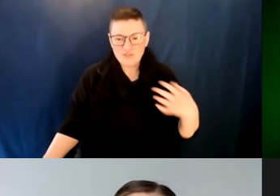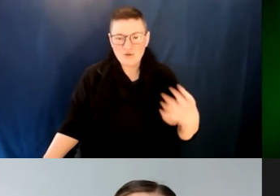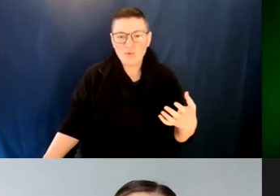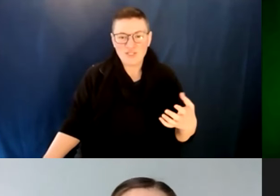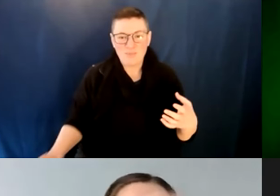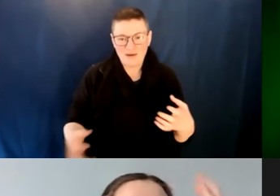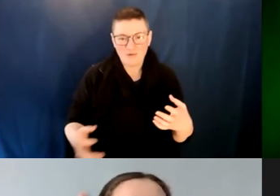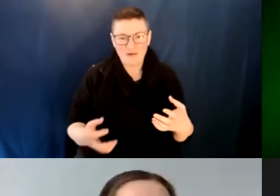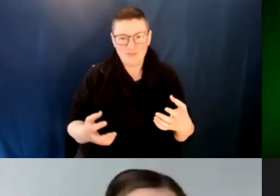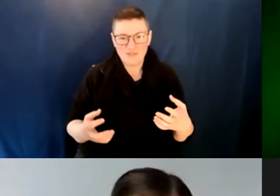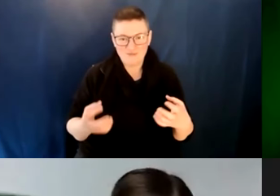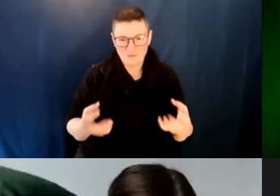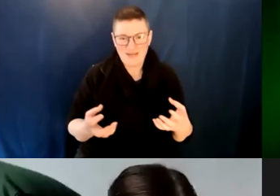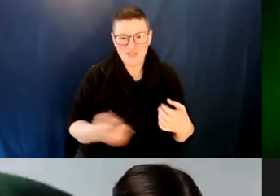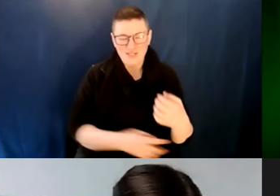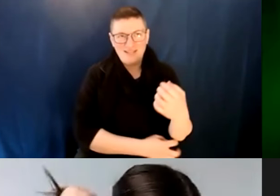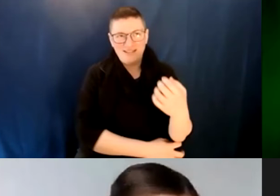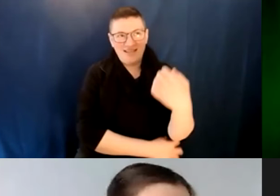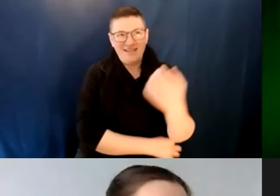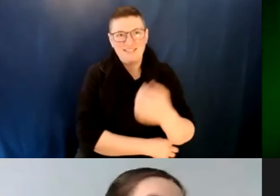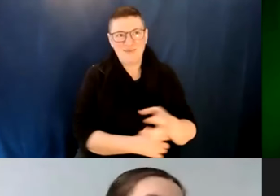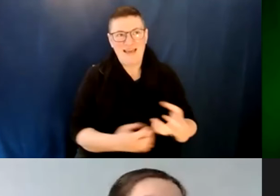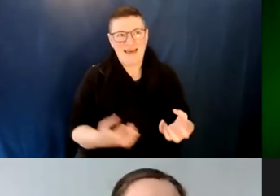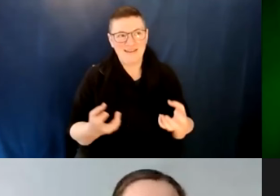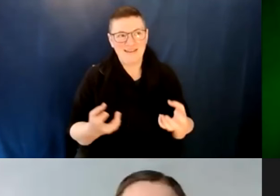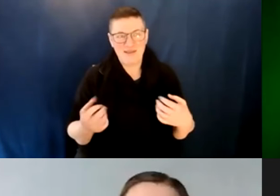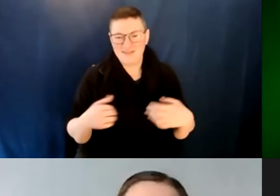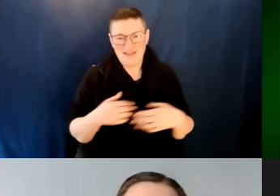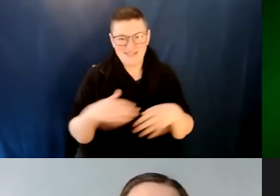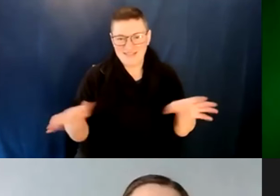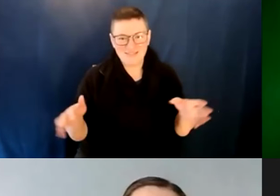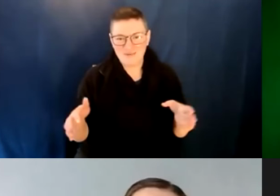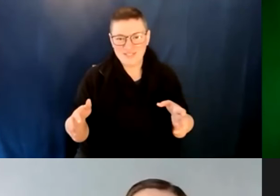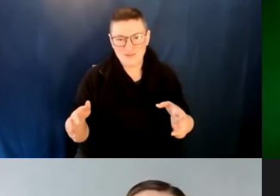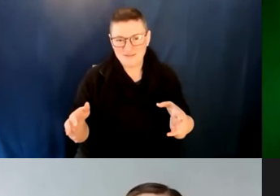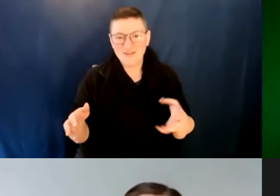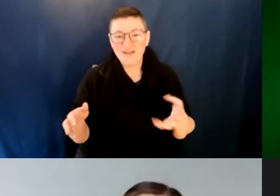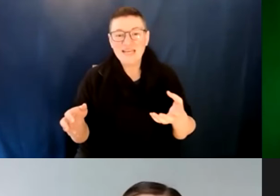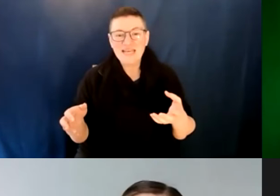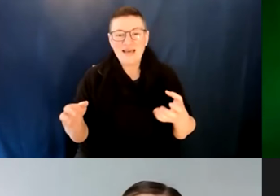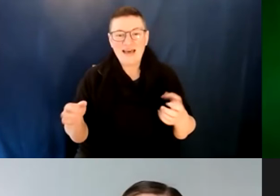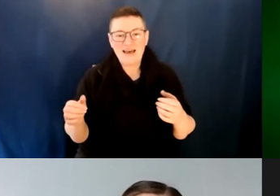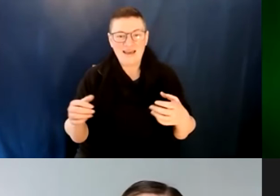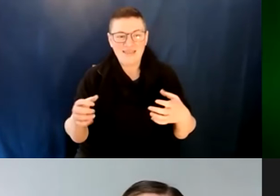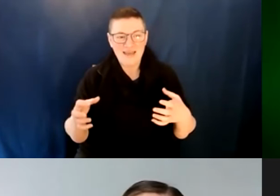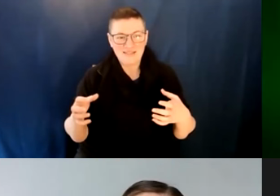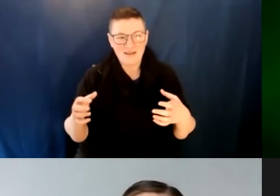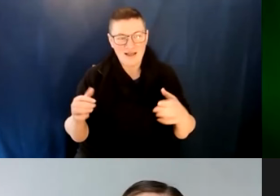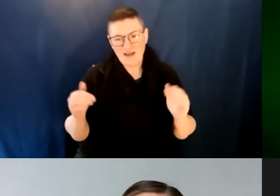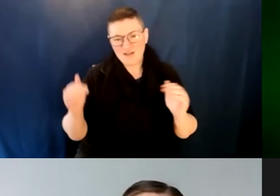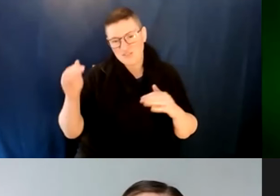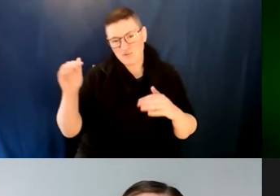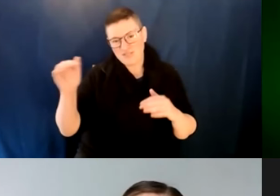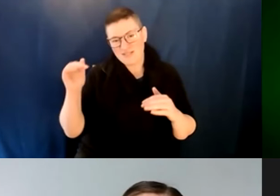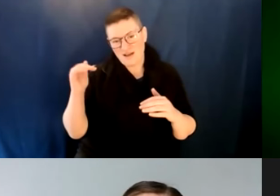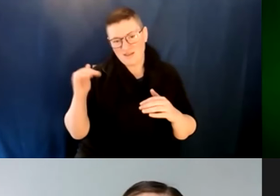there's so much background information that needs to be had to make any sense of it whatsoever. That I'll